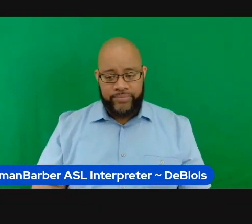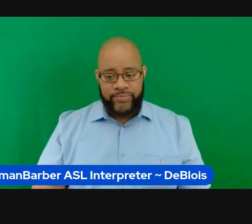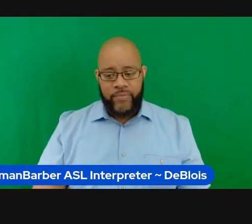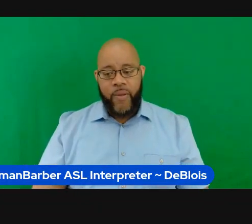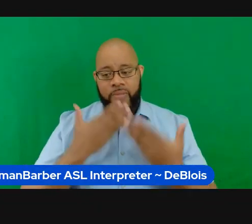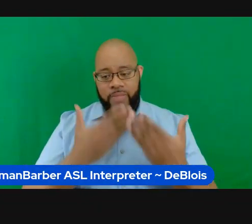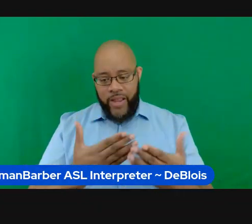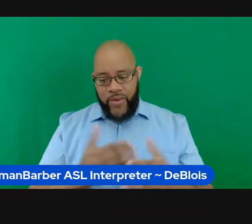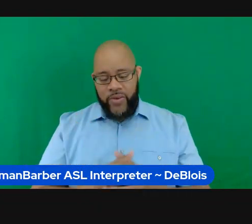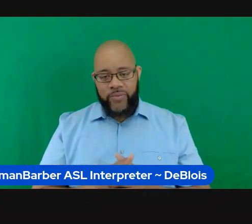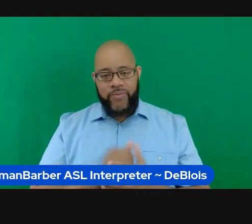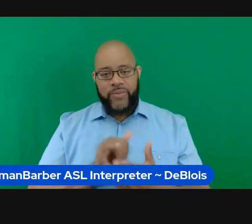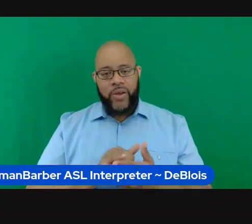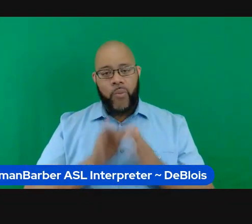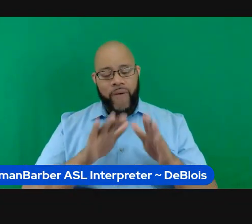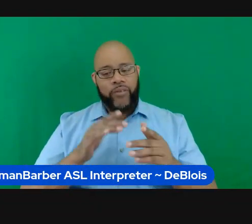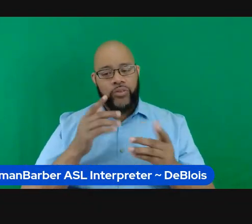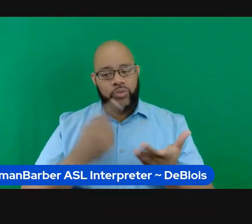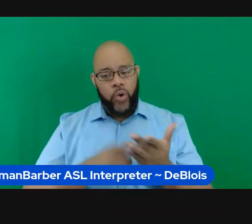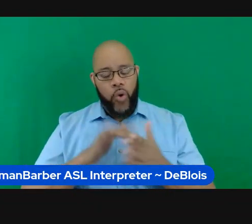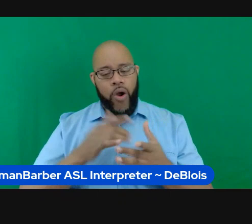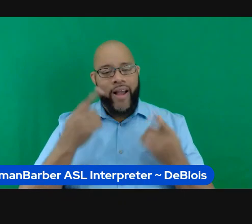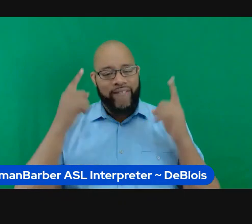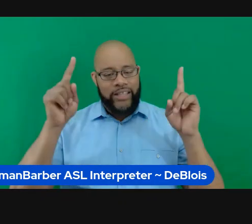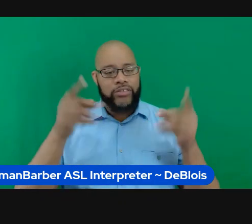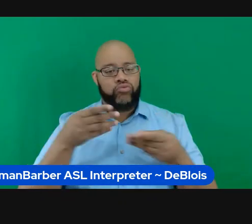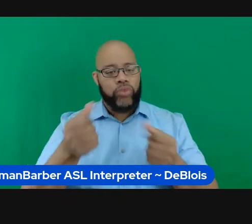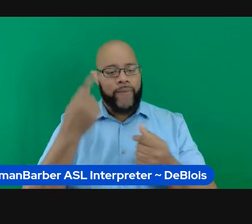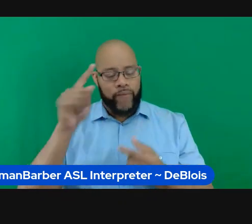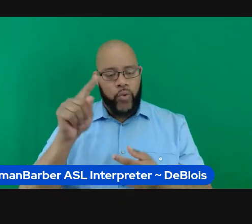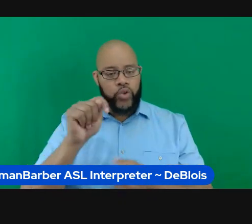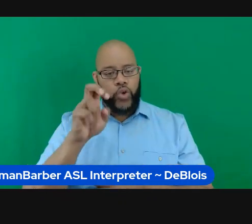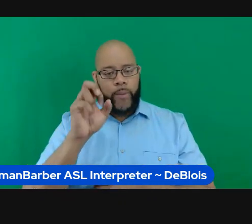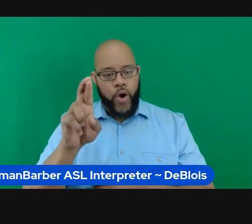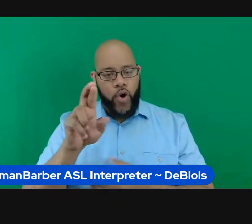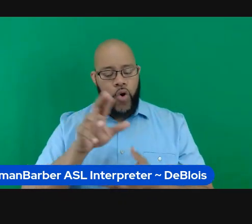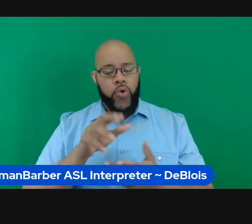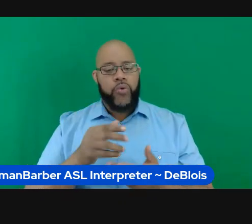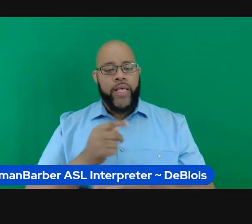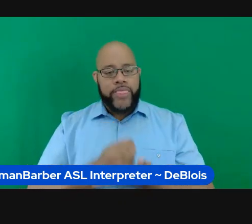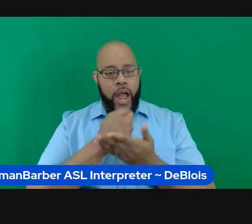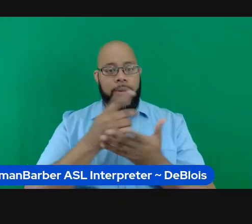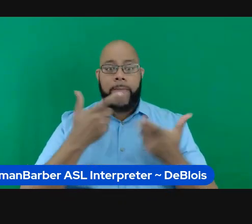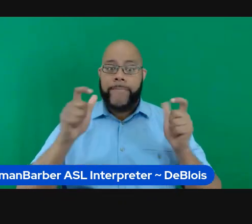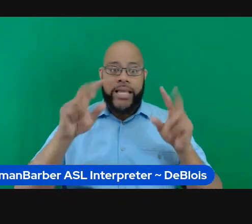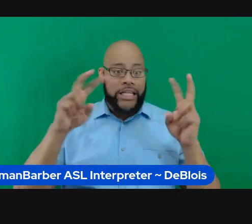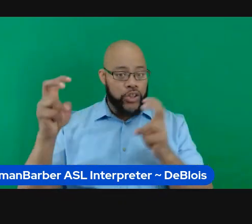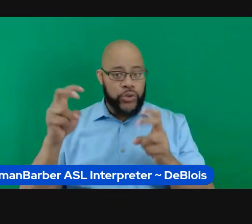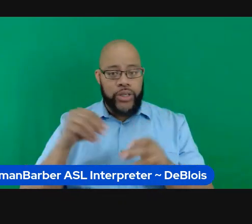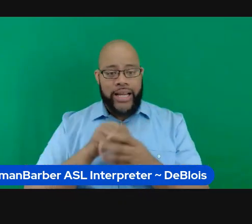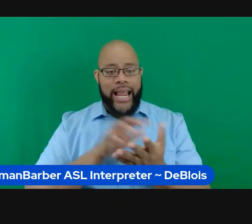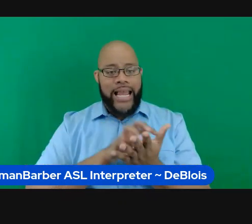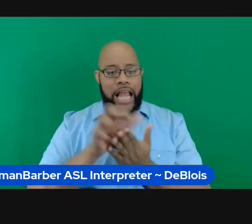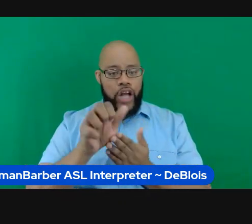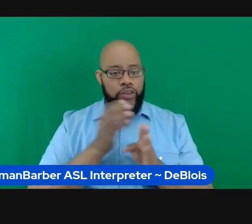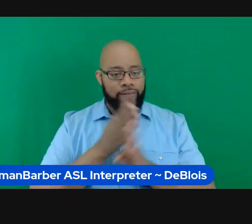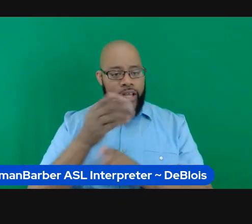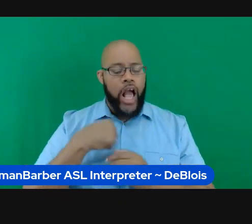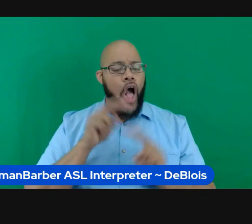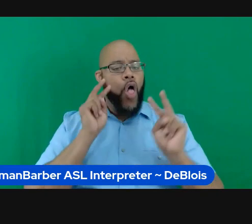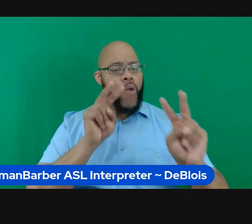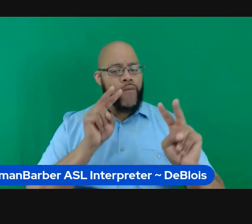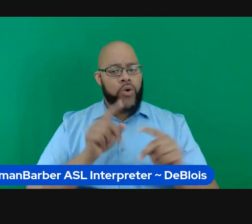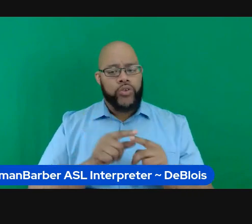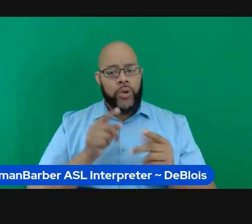Thank you, Avalaji, for that wonderful talk on effective treatments for tumor therapy. I know it's a massive issue in the cancer field, and I look forward to